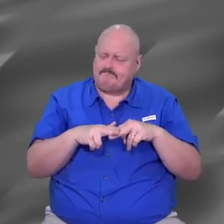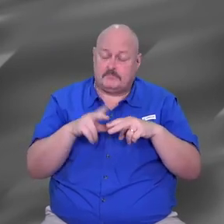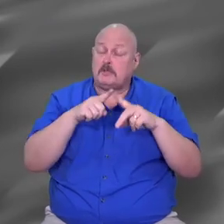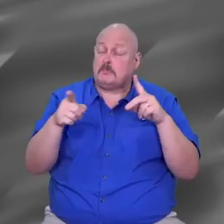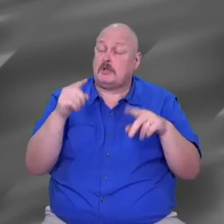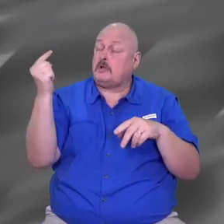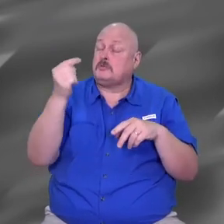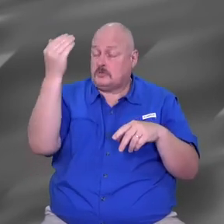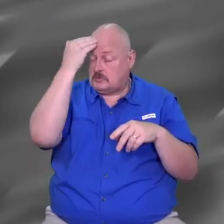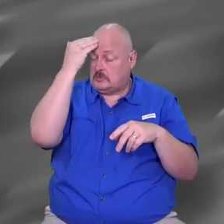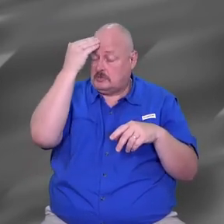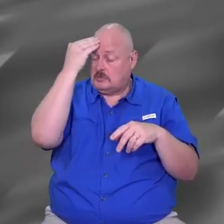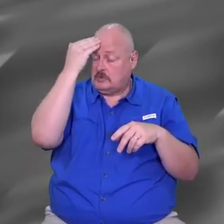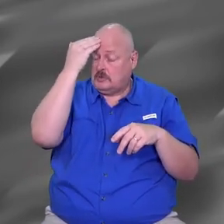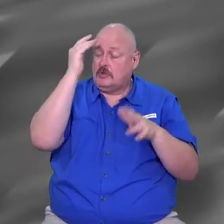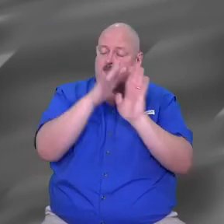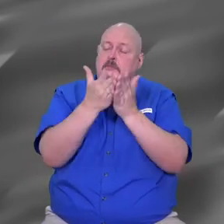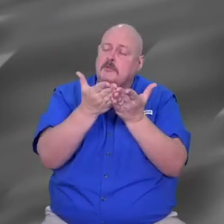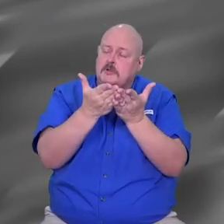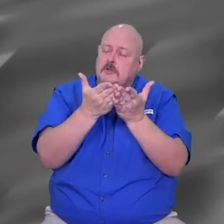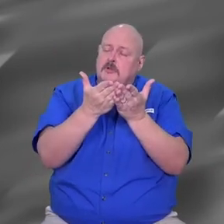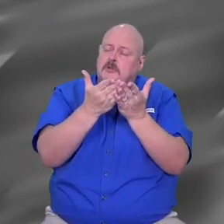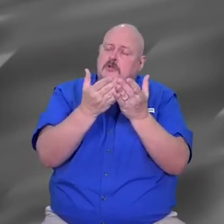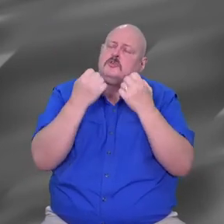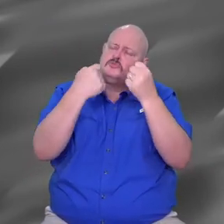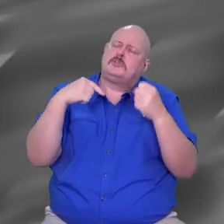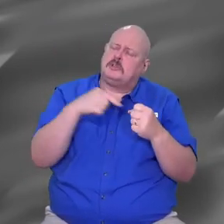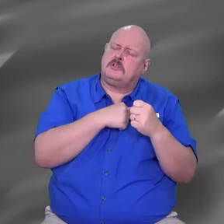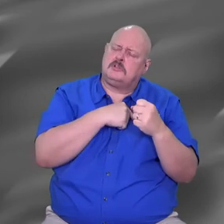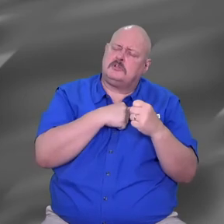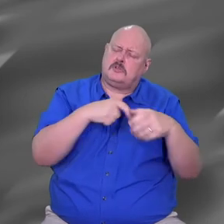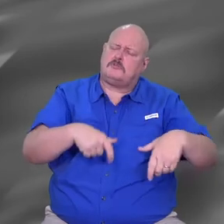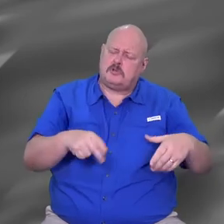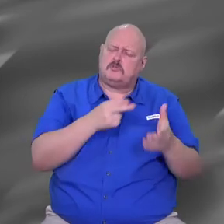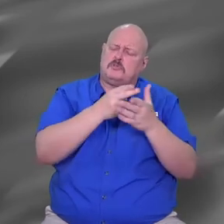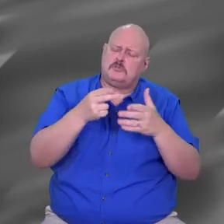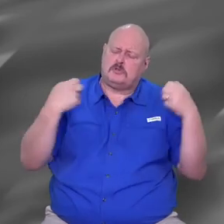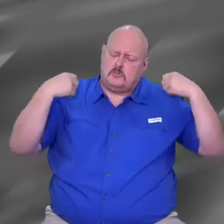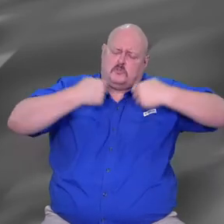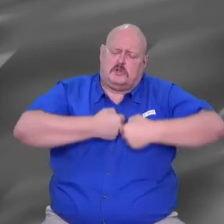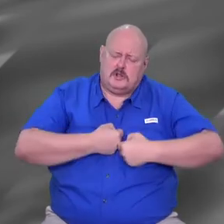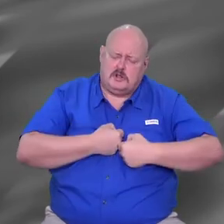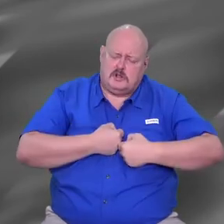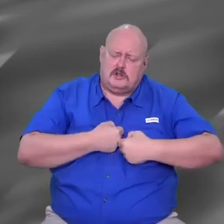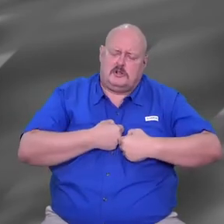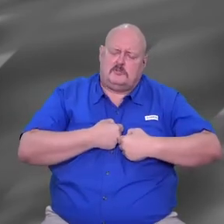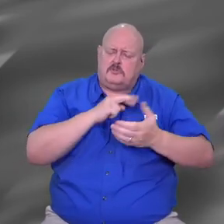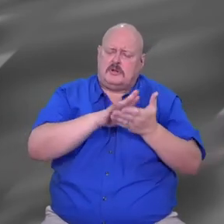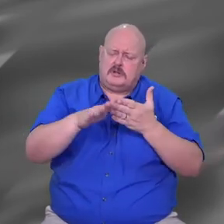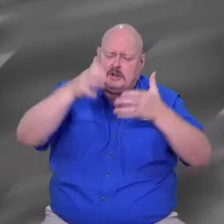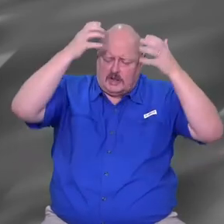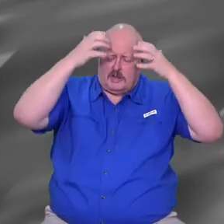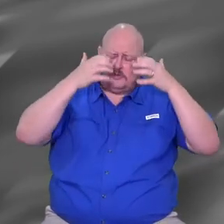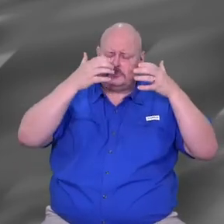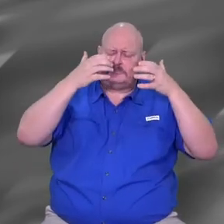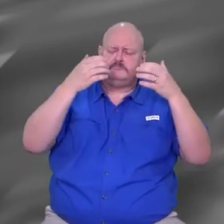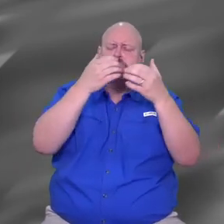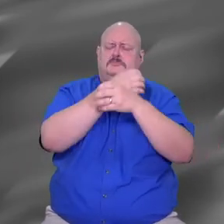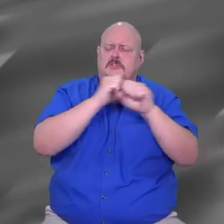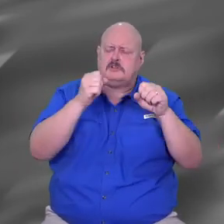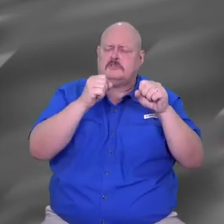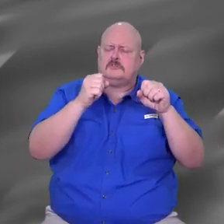also know that they're biblical. So would you strengthen us with the belt of truth, the breastplate of righteousness, the helmet of salvation, the shield of faith, and the sword of